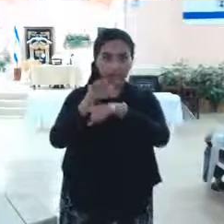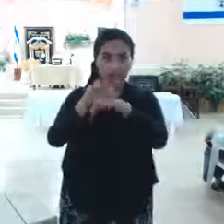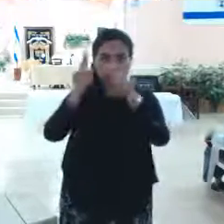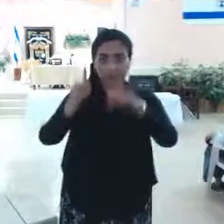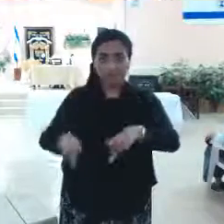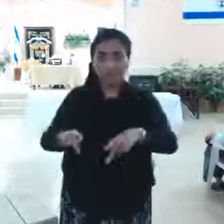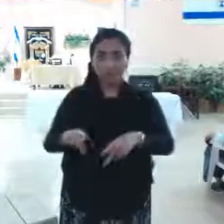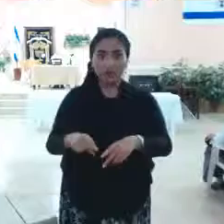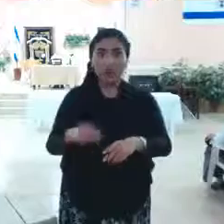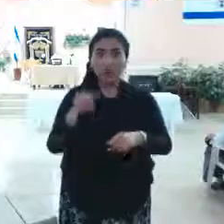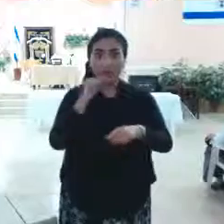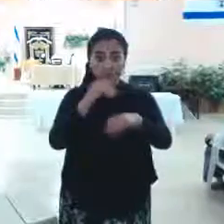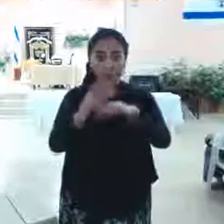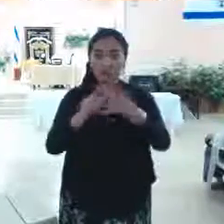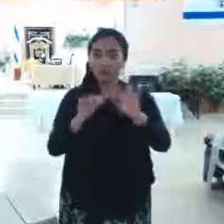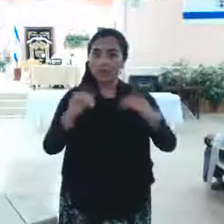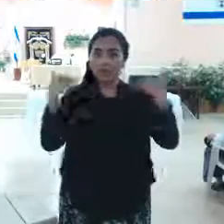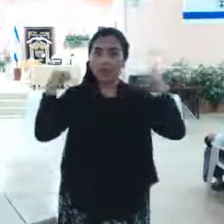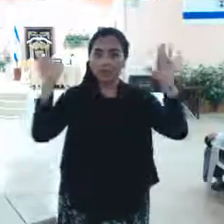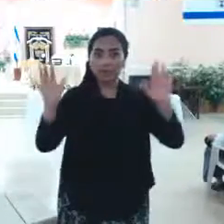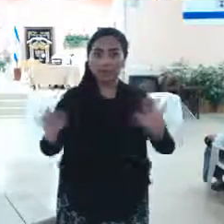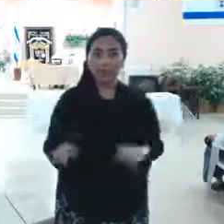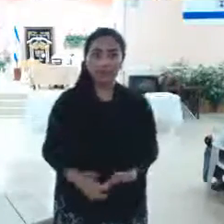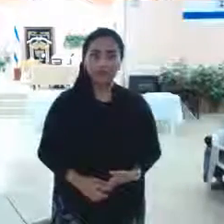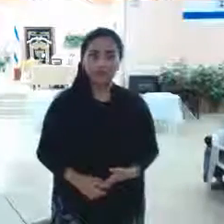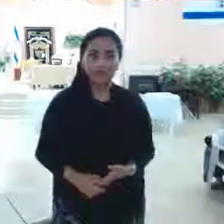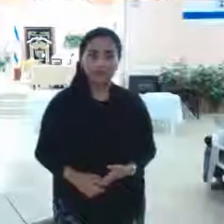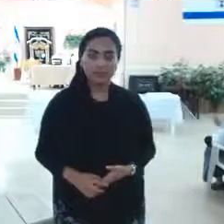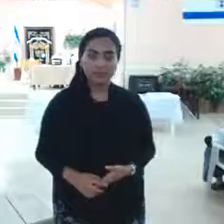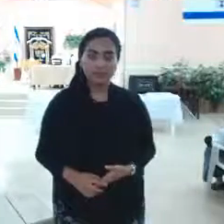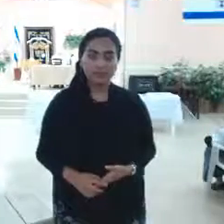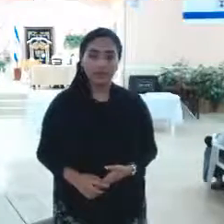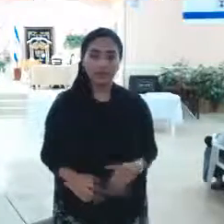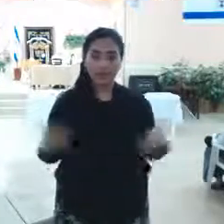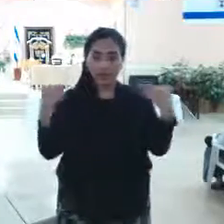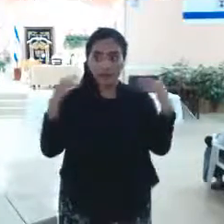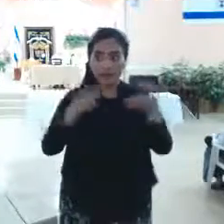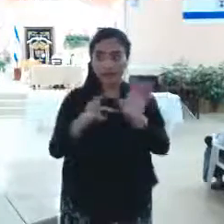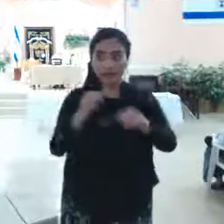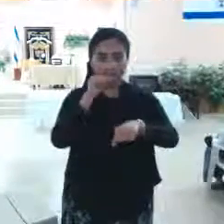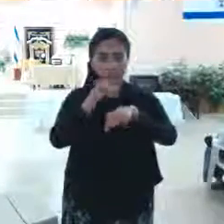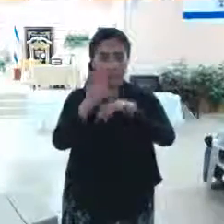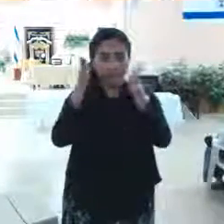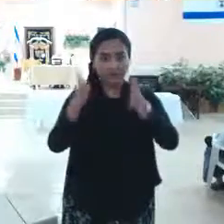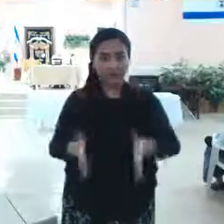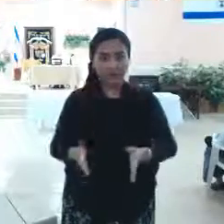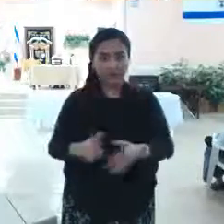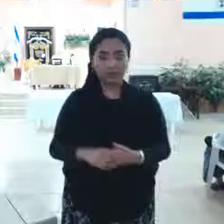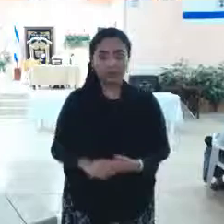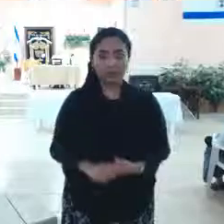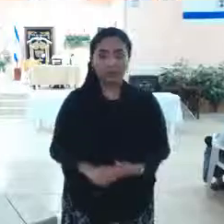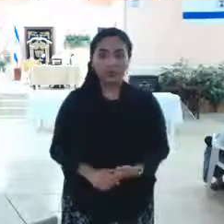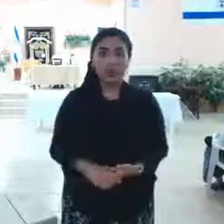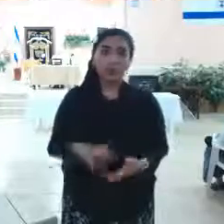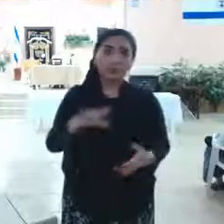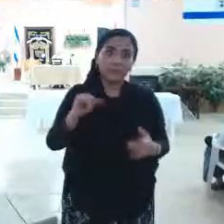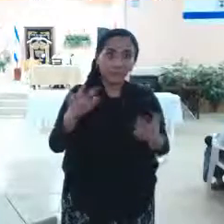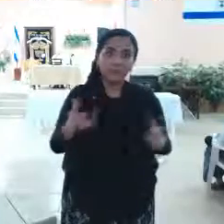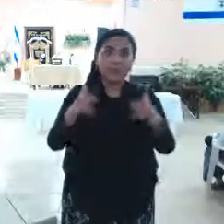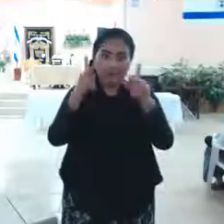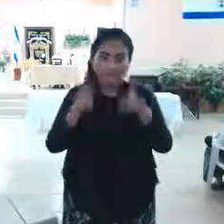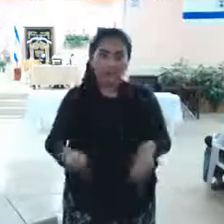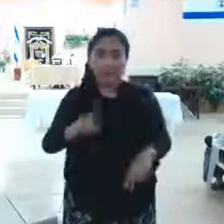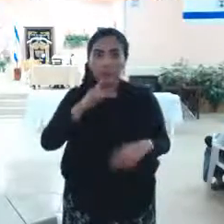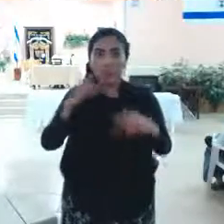messengers. What is a messenger? But it is a malach. Malach is messenger. Of course,